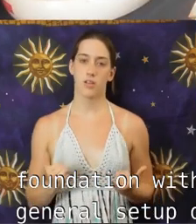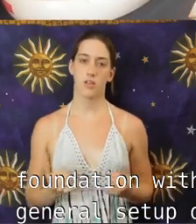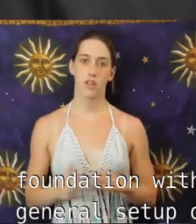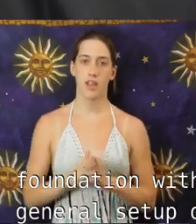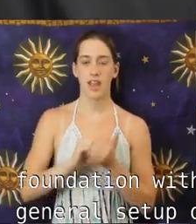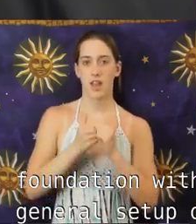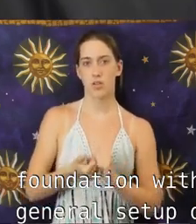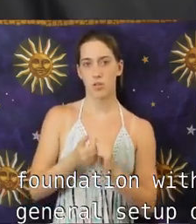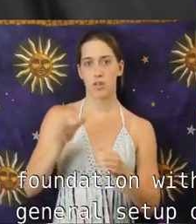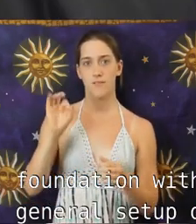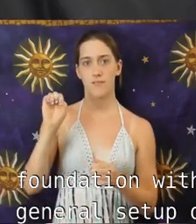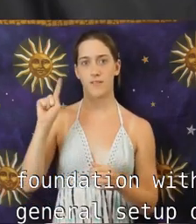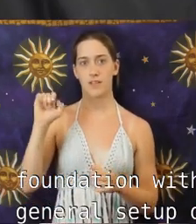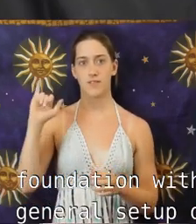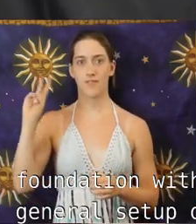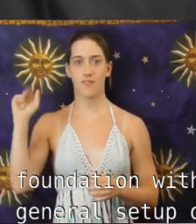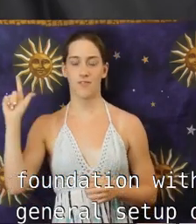Fit Me.